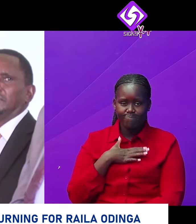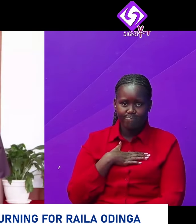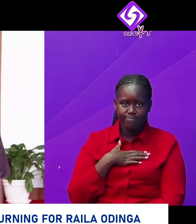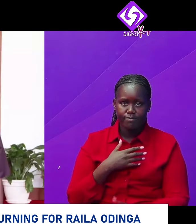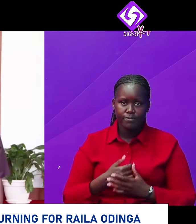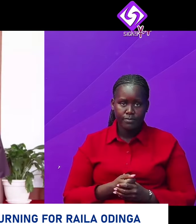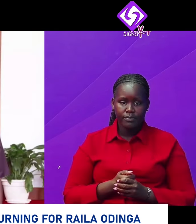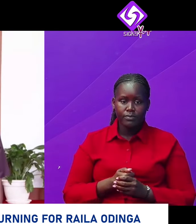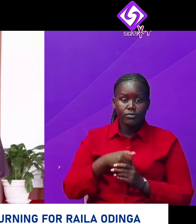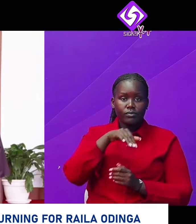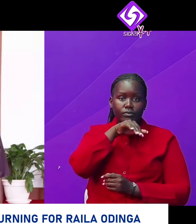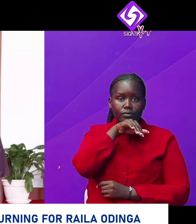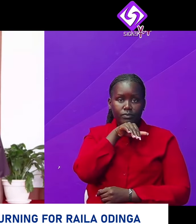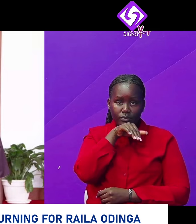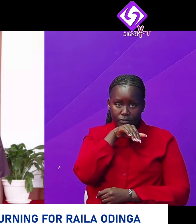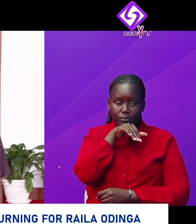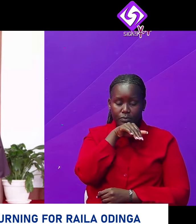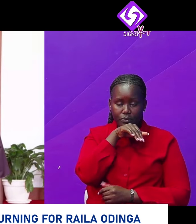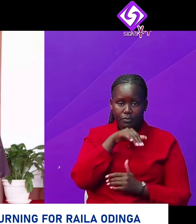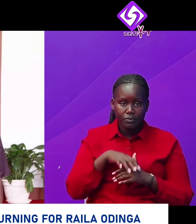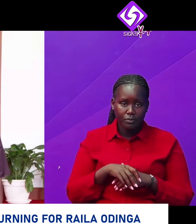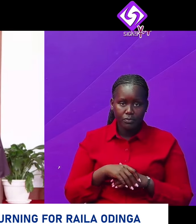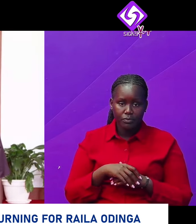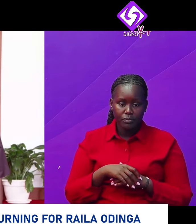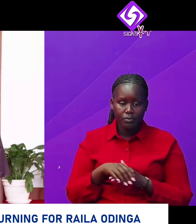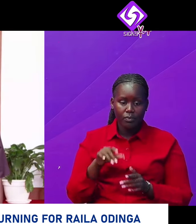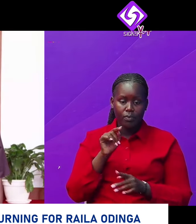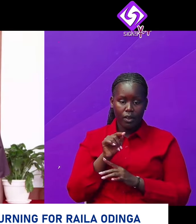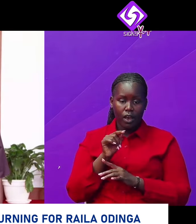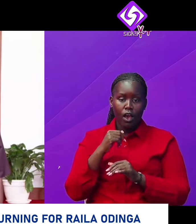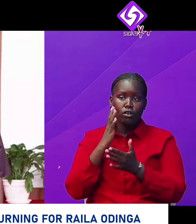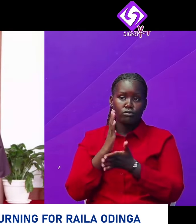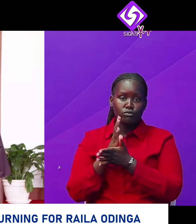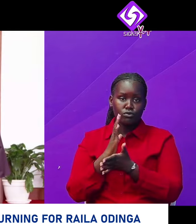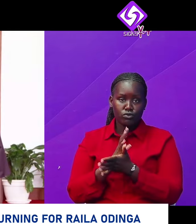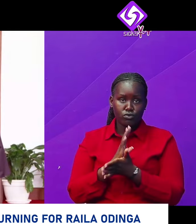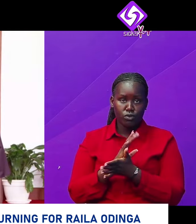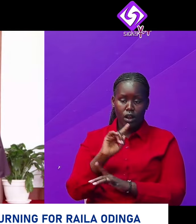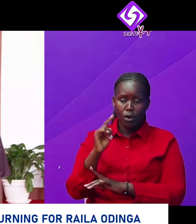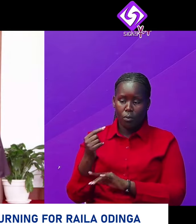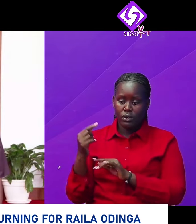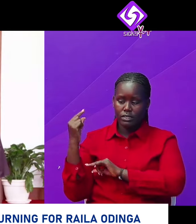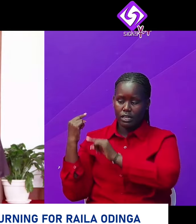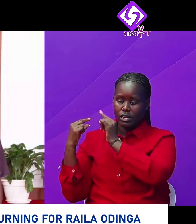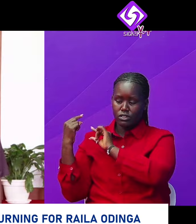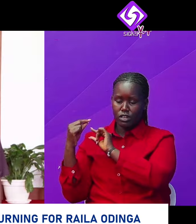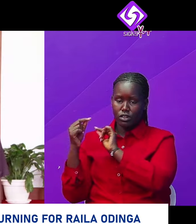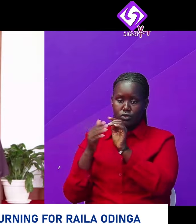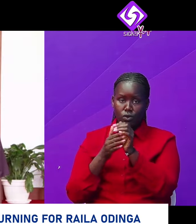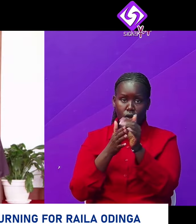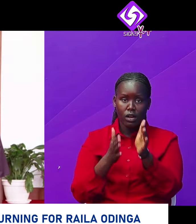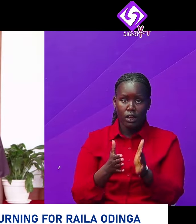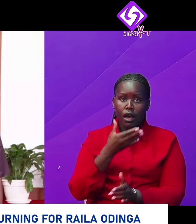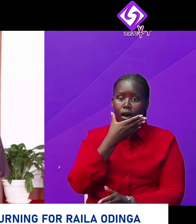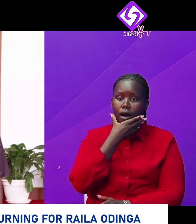Raila Amolo Odinga is truly a once-in-a-generation leader, a man whose